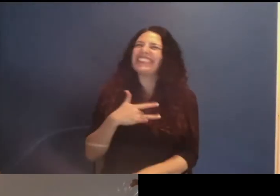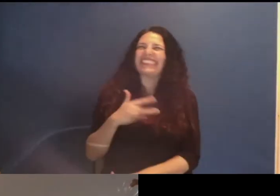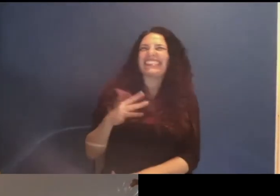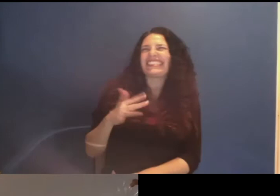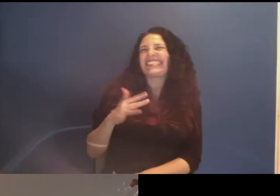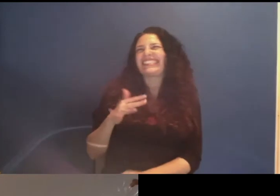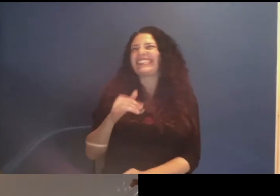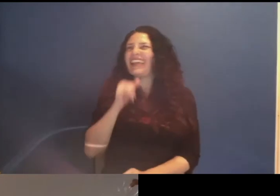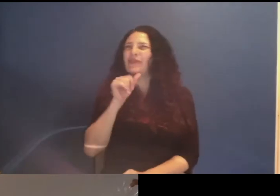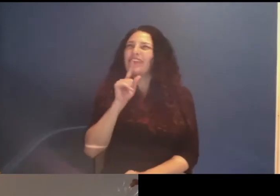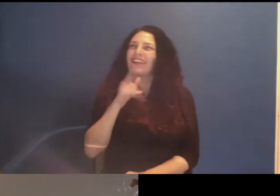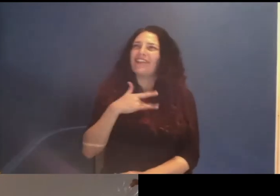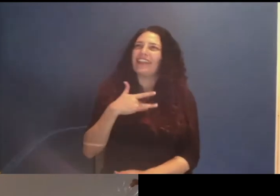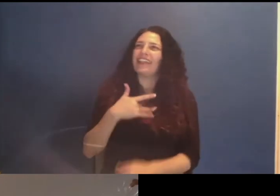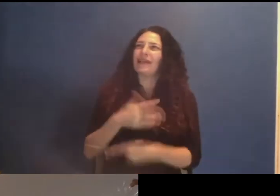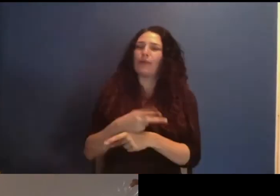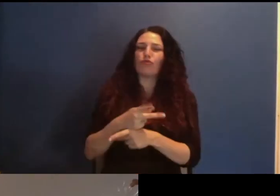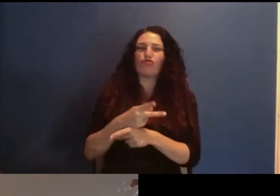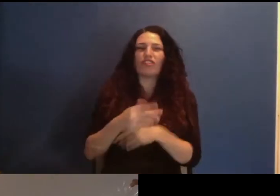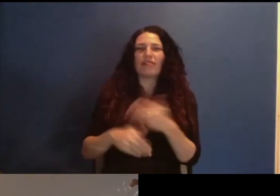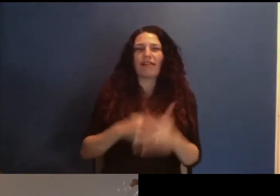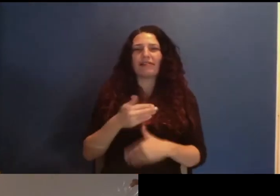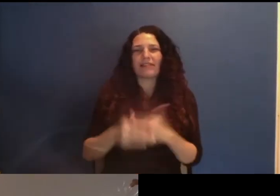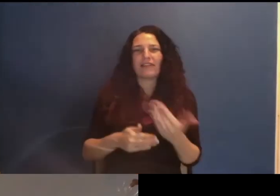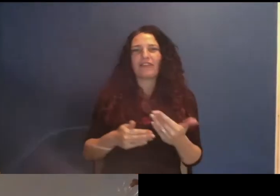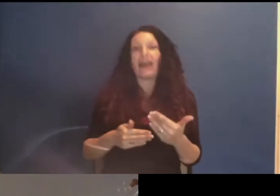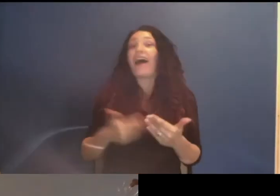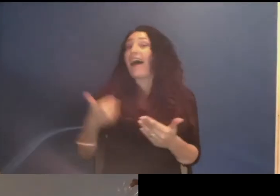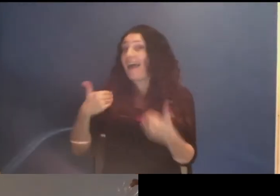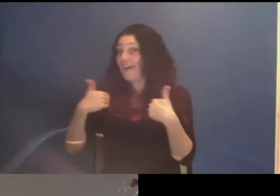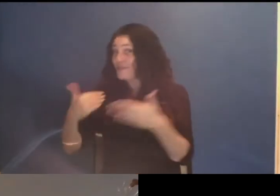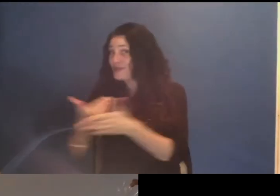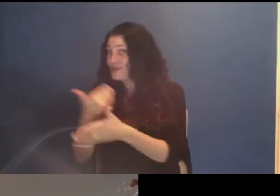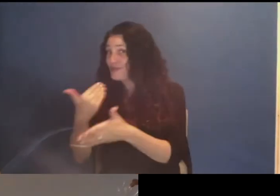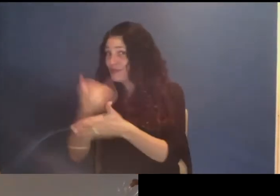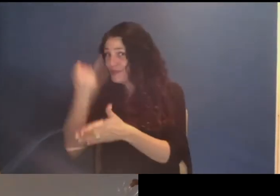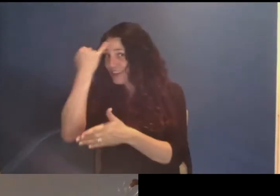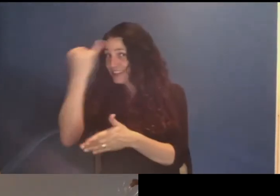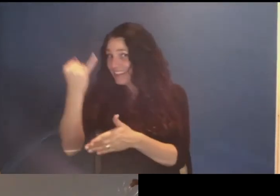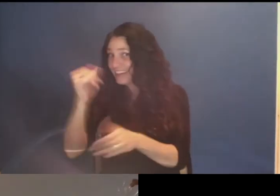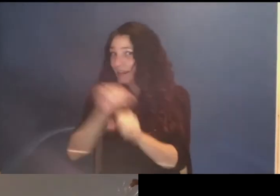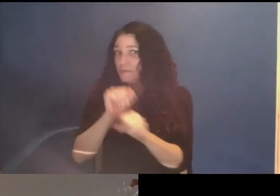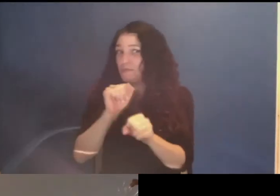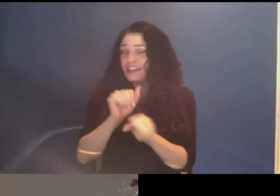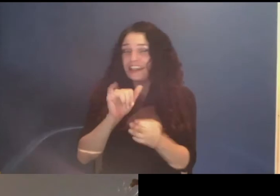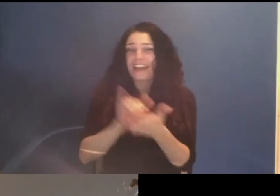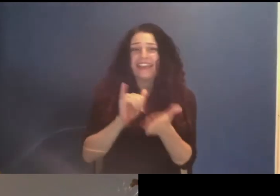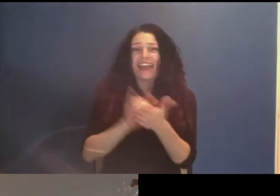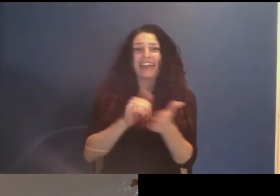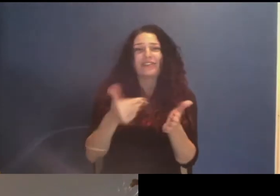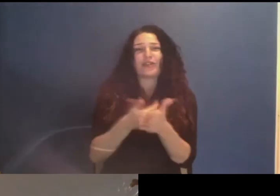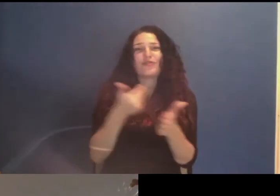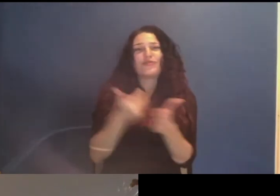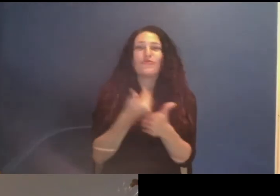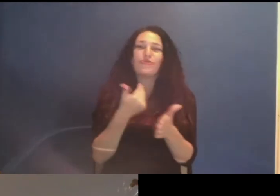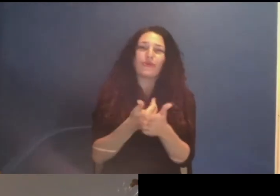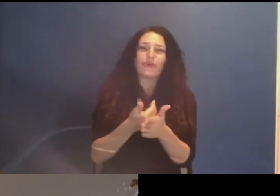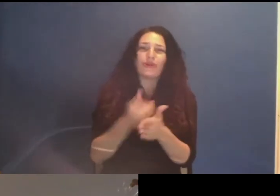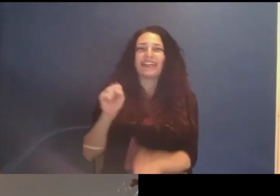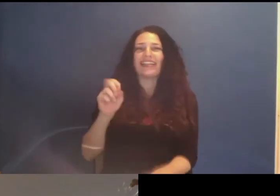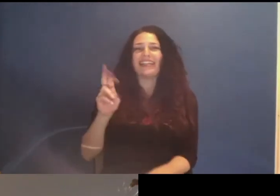on a new idea and I got really excited. So I've been really working on that, fleshing out like a series Bible and stuff. And,